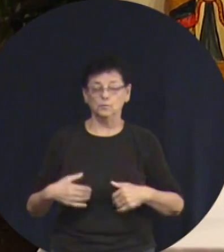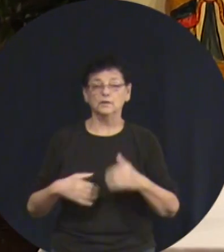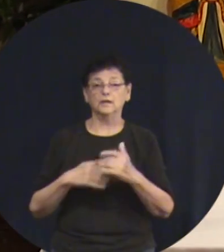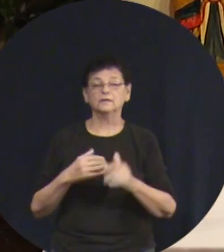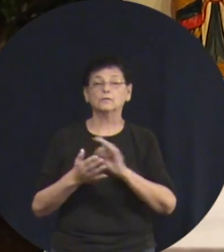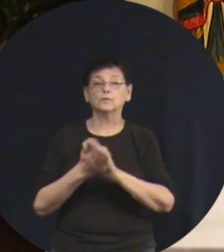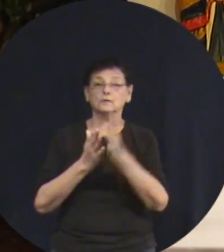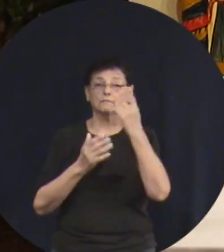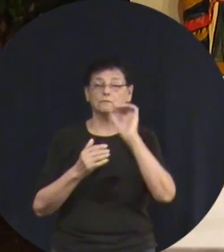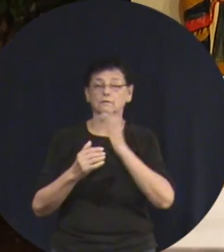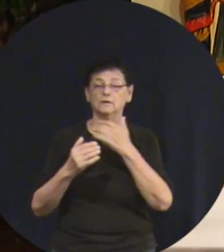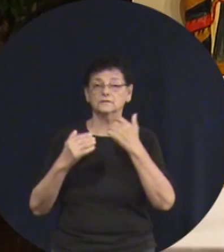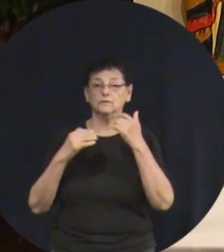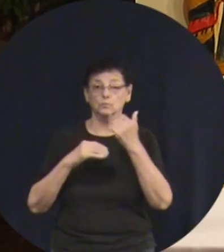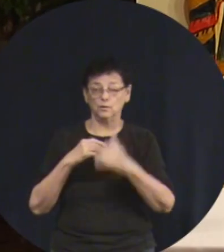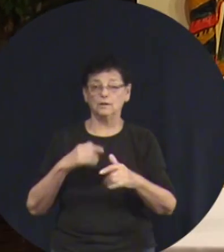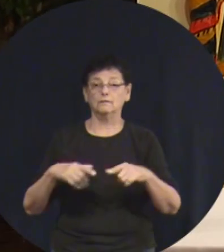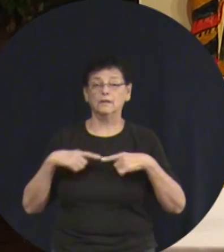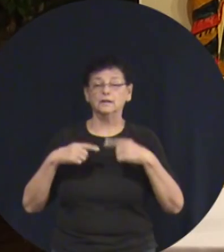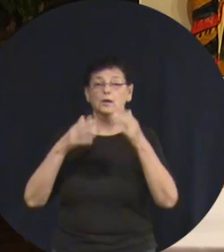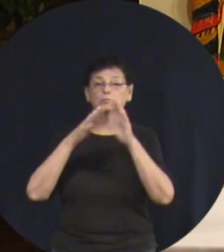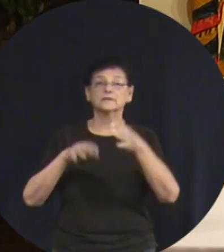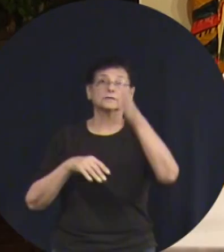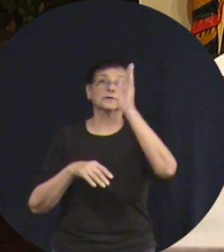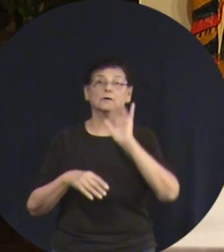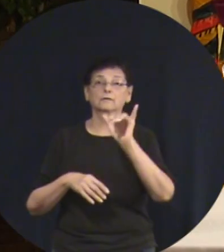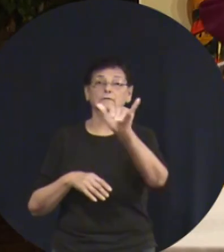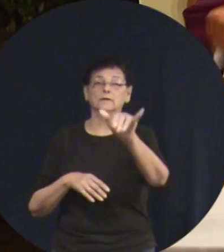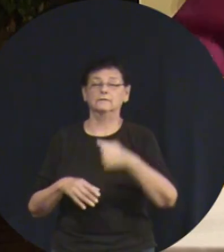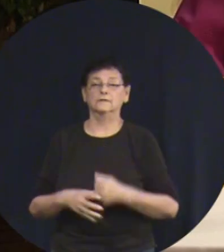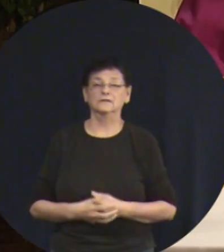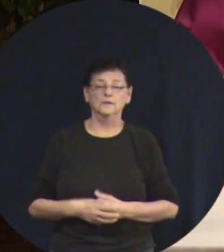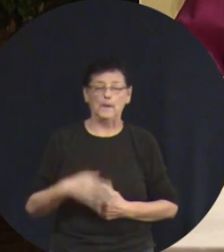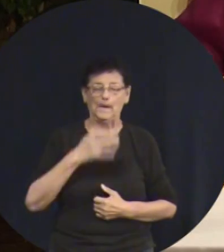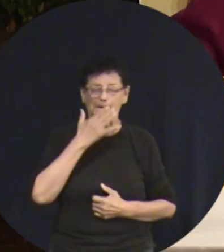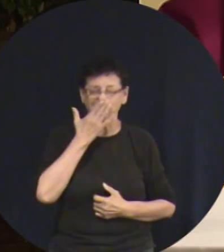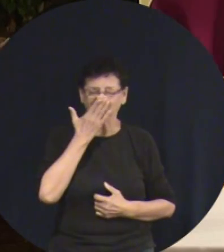will become for us the bread of life. Blessed be God forever.